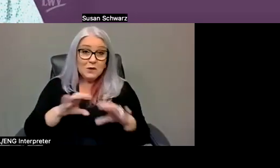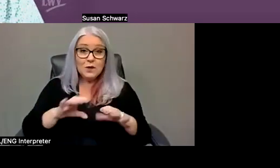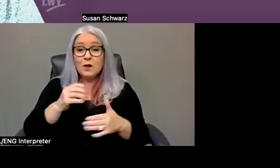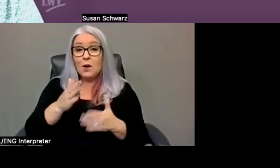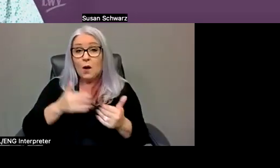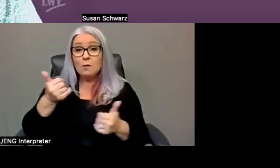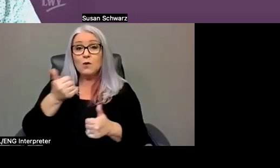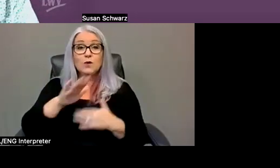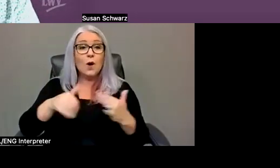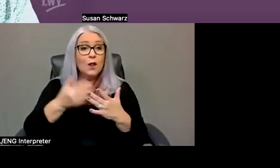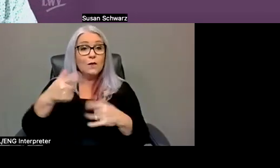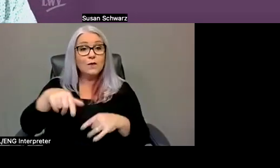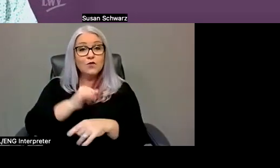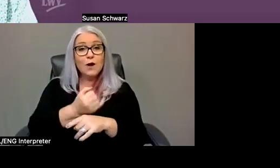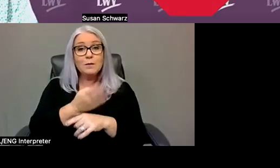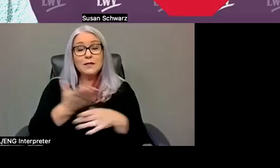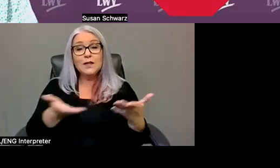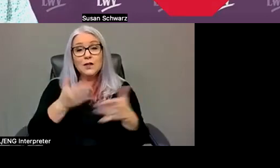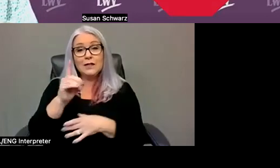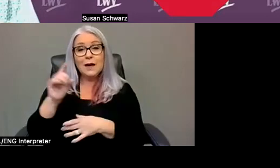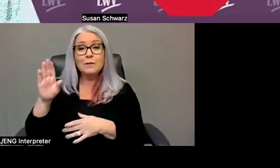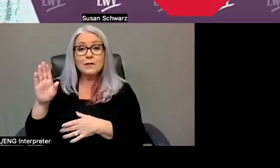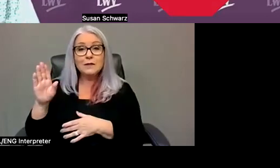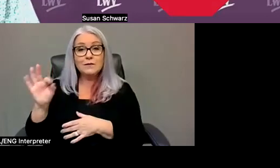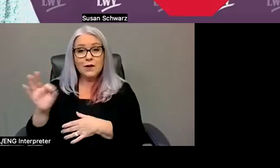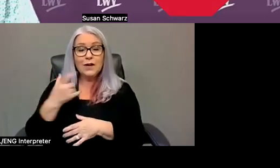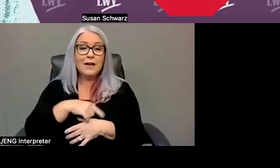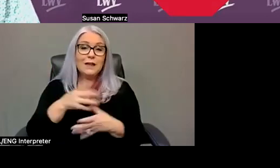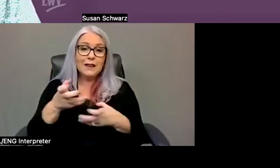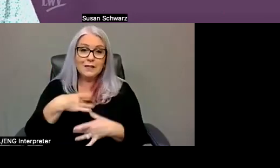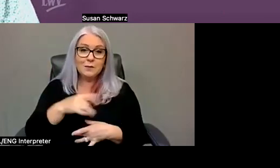to be your mayor. Thank you. Thank you.